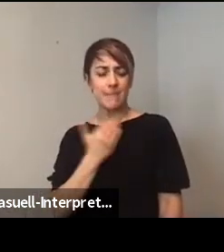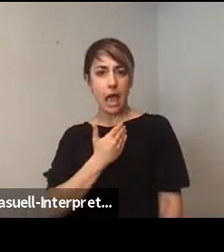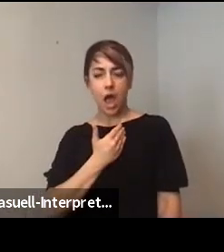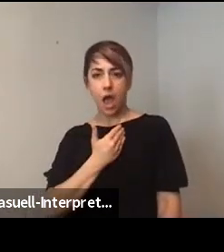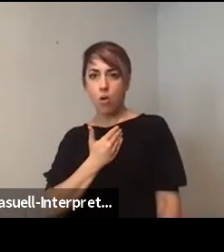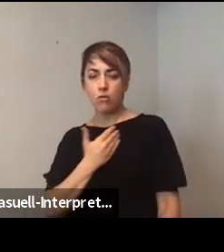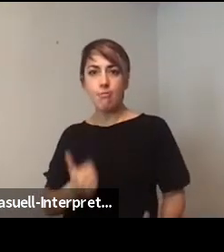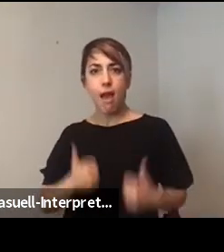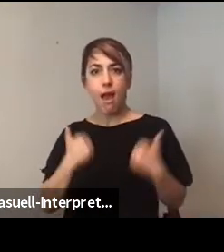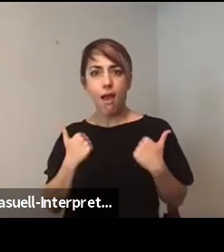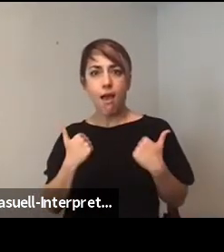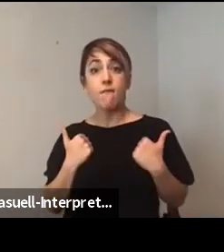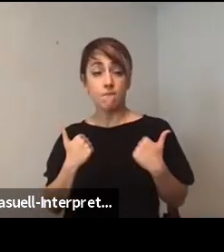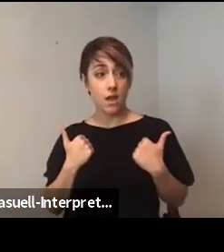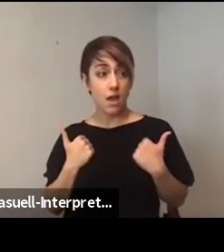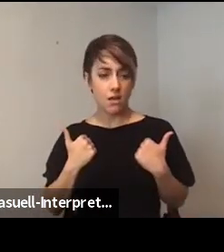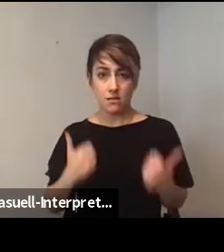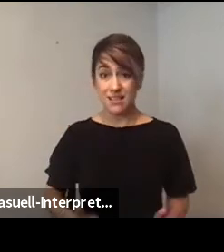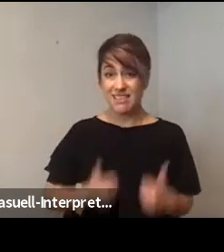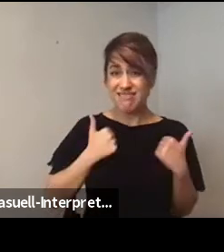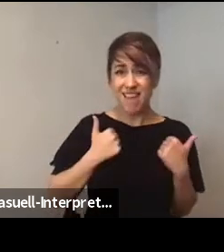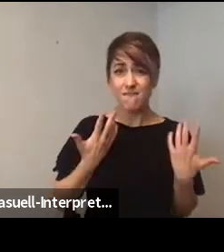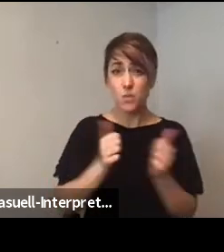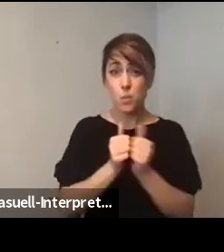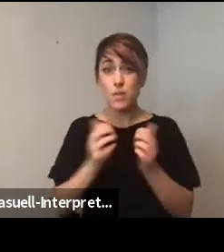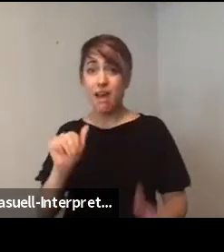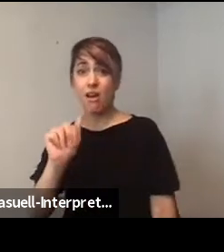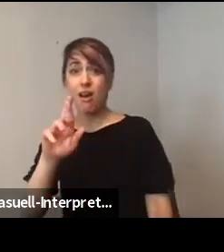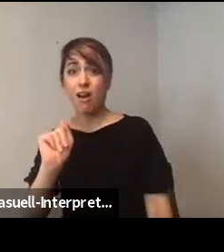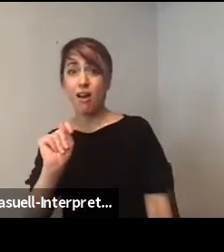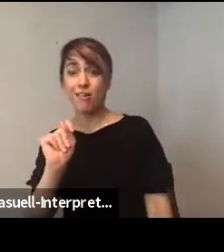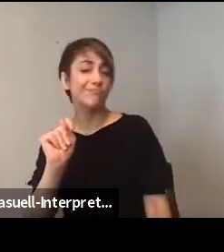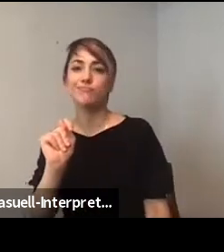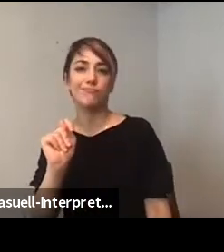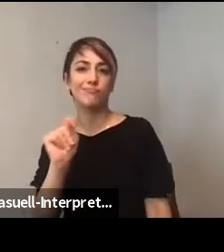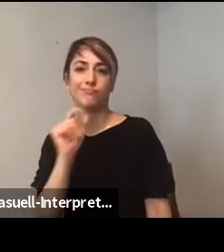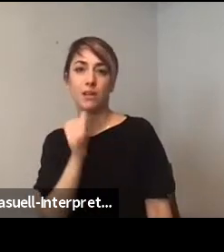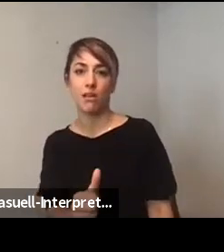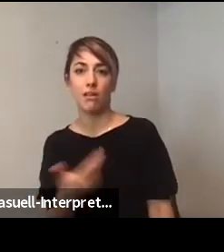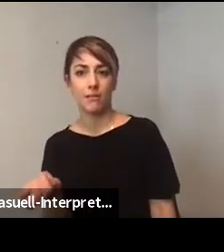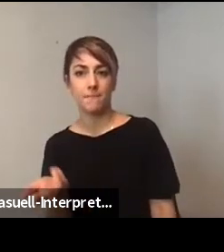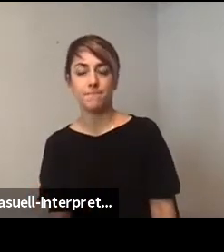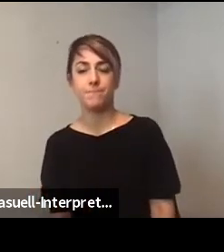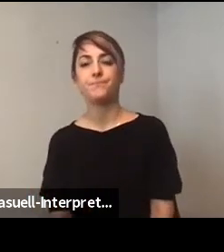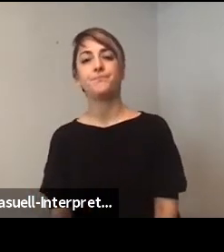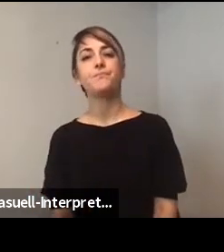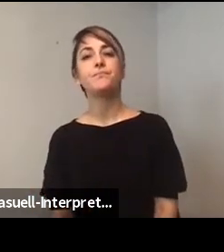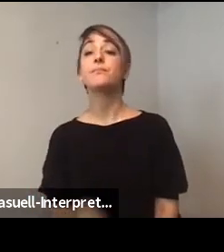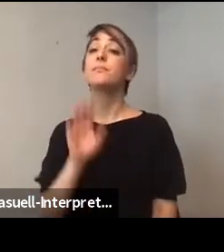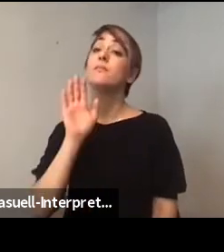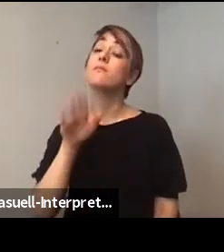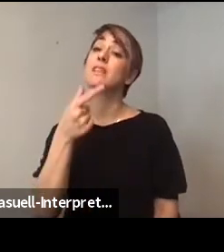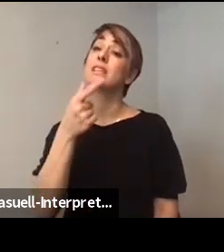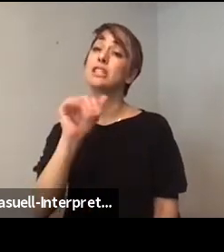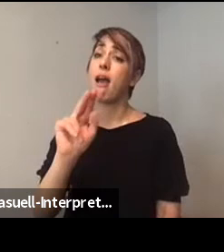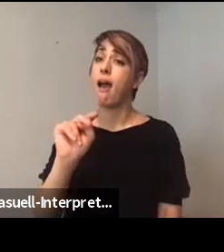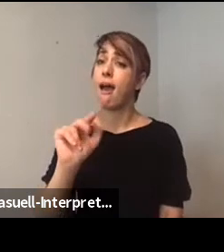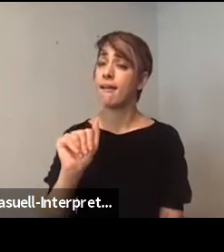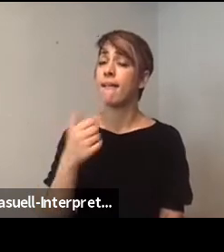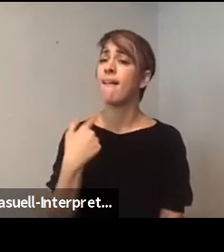art. And Gianna, I think you've already addressed this actually when you said that actually you're going to do